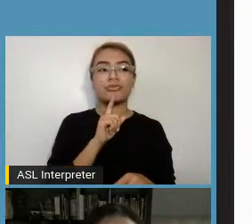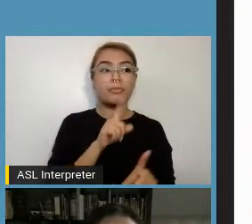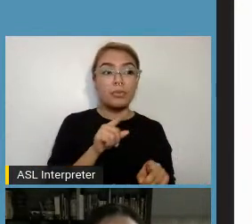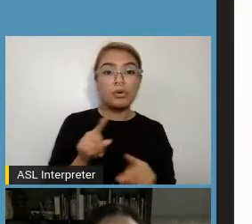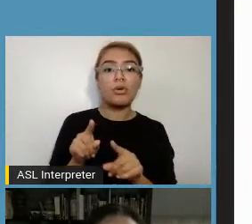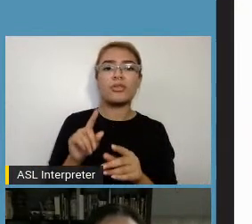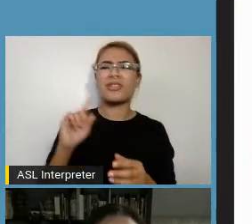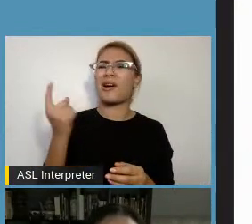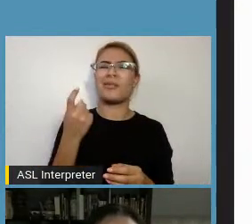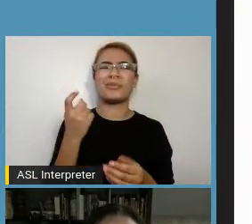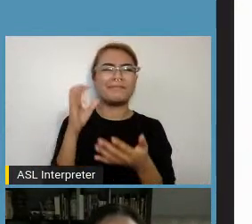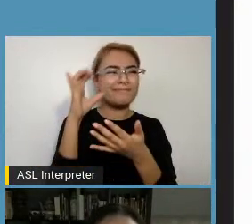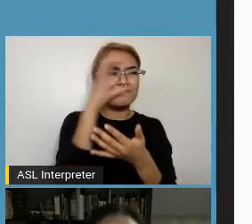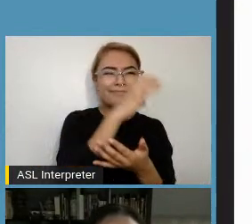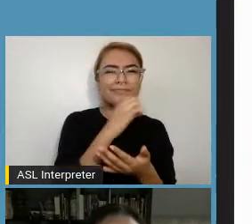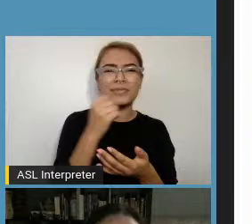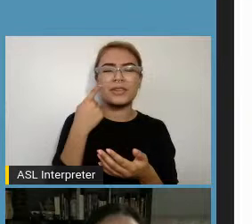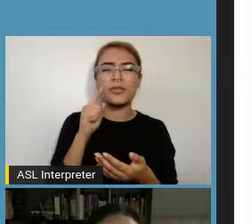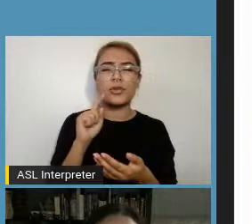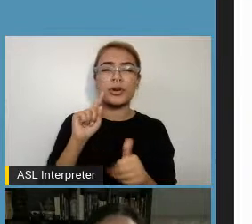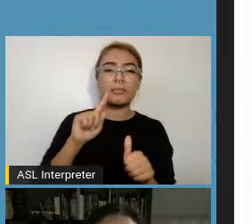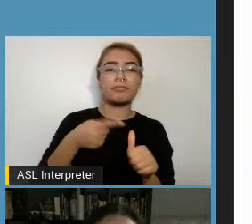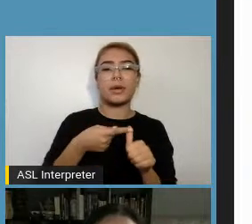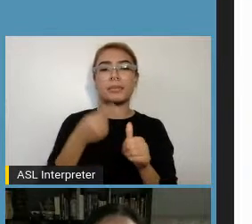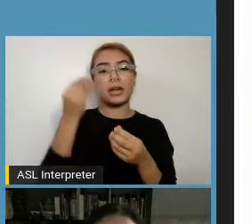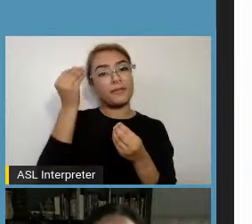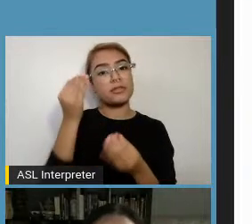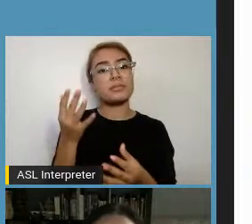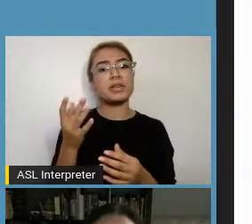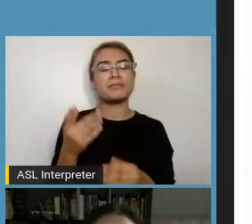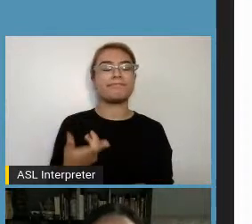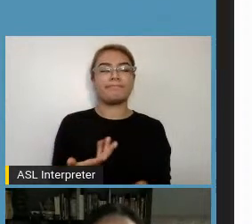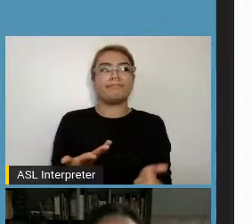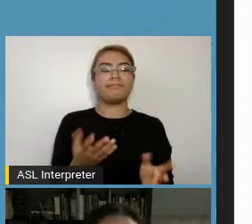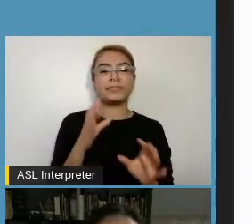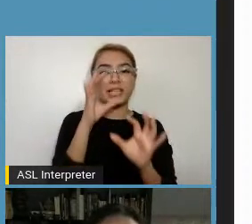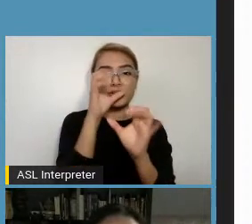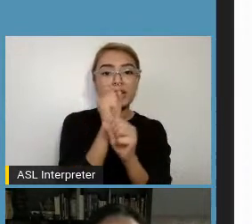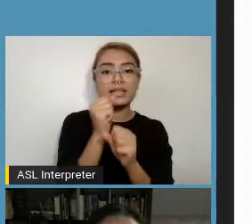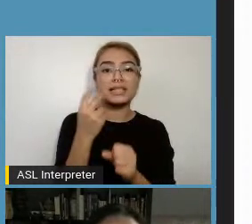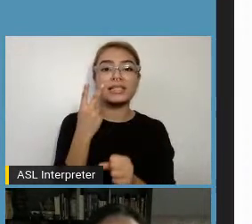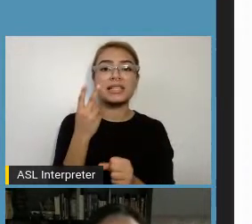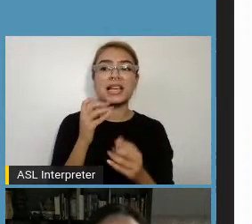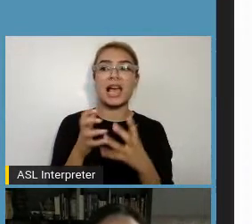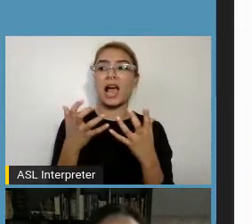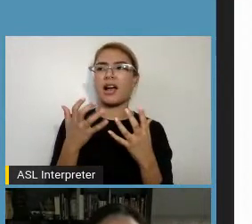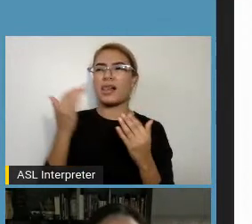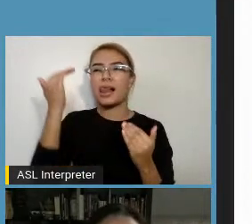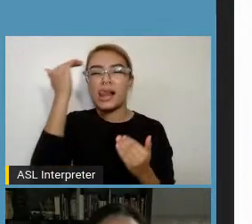primary sources. But it's so interesting to see how knowledge